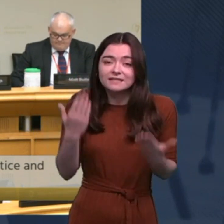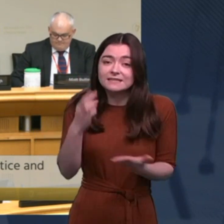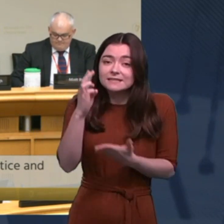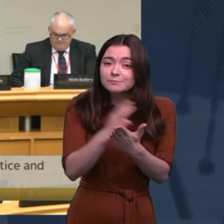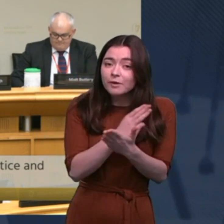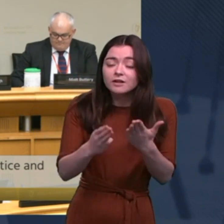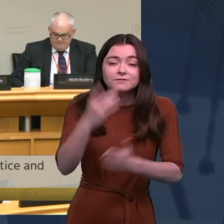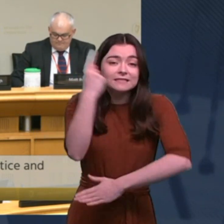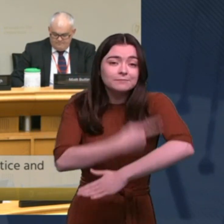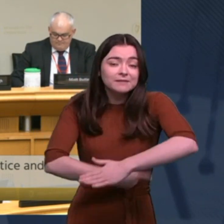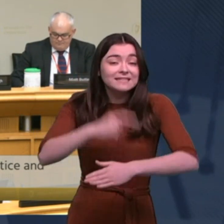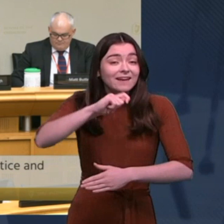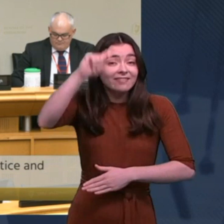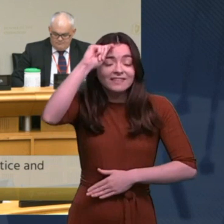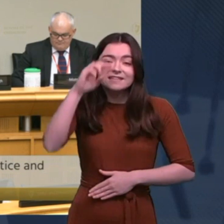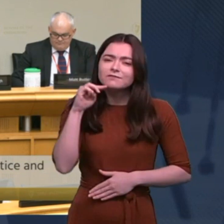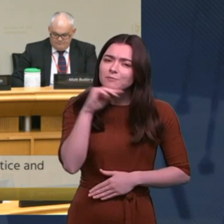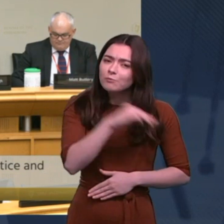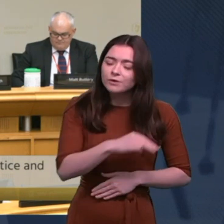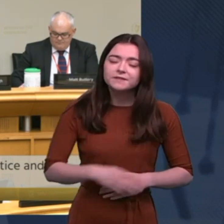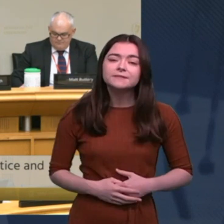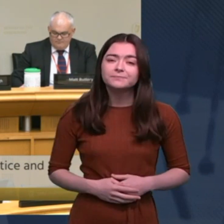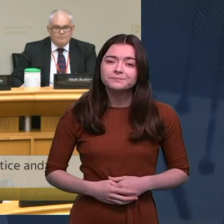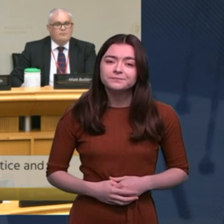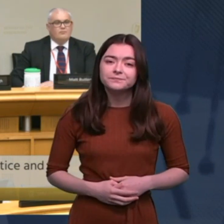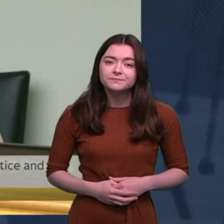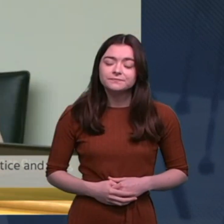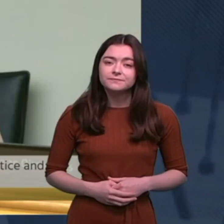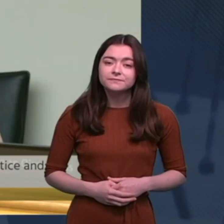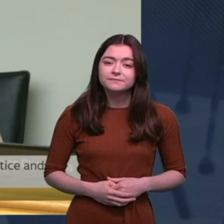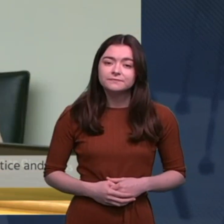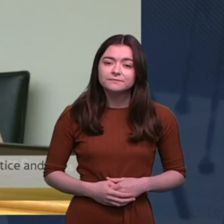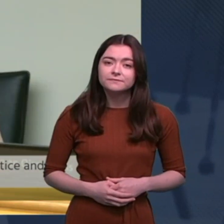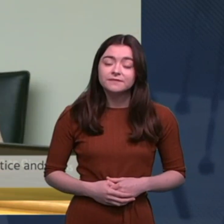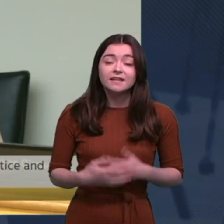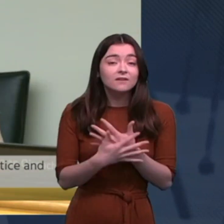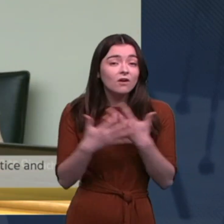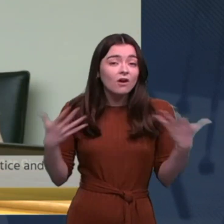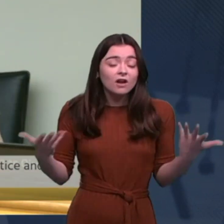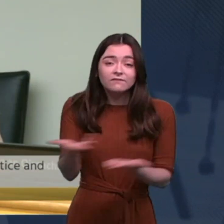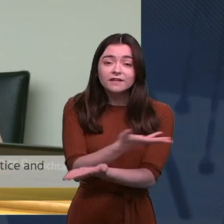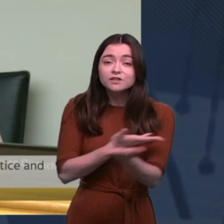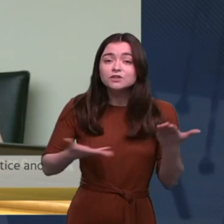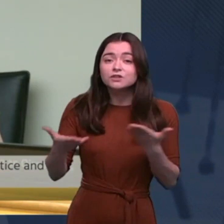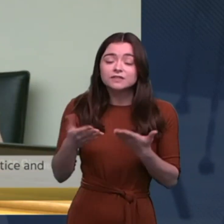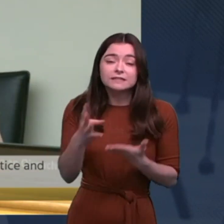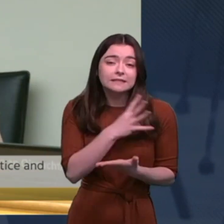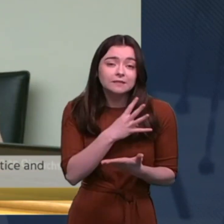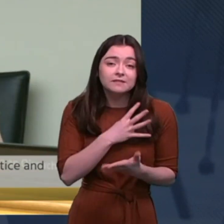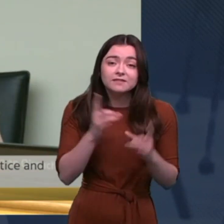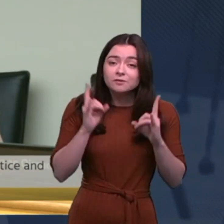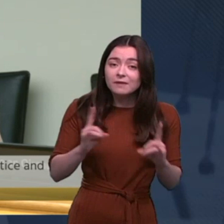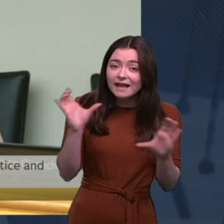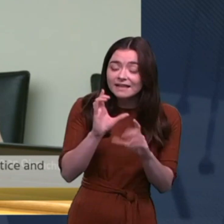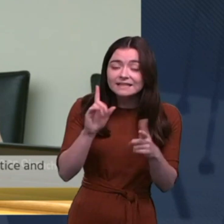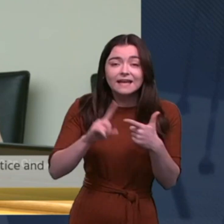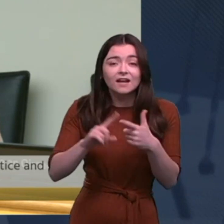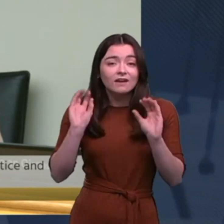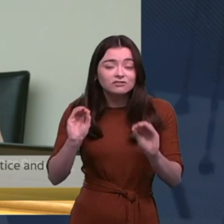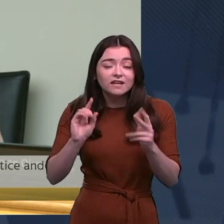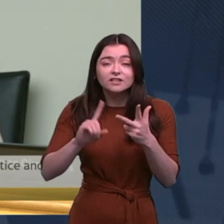of disability. I think it's really important for the committee. And in all of our discussions at the committee, from healthcare, education,